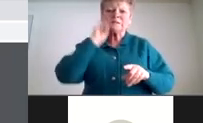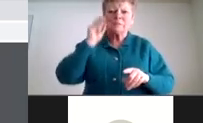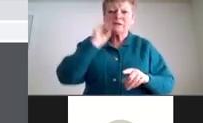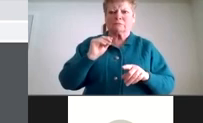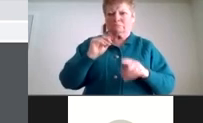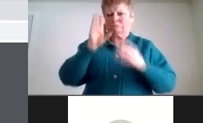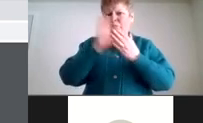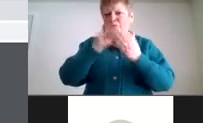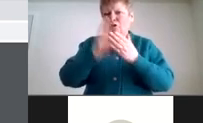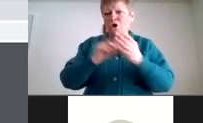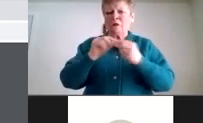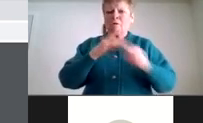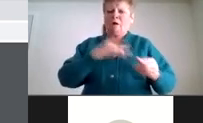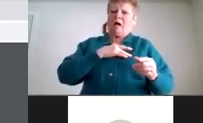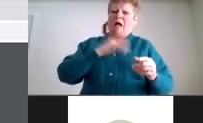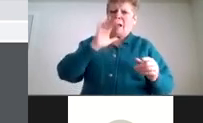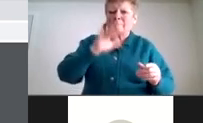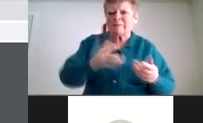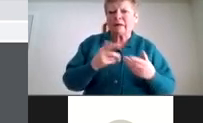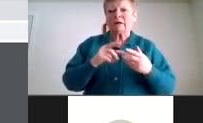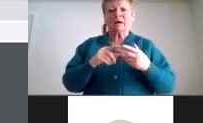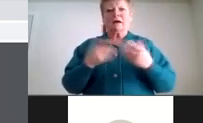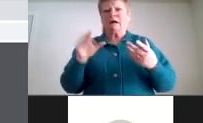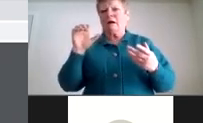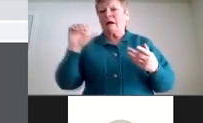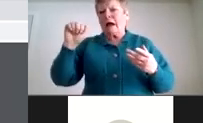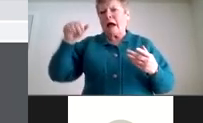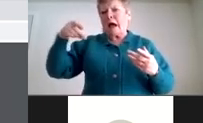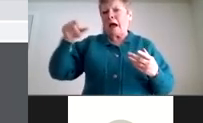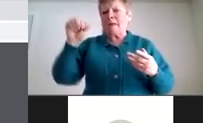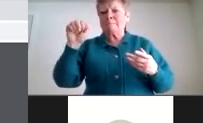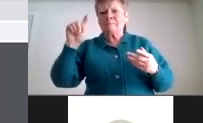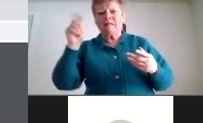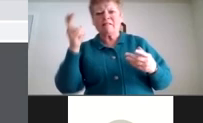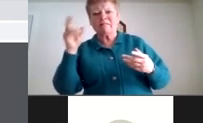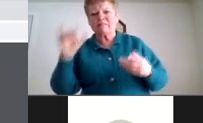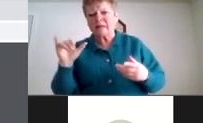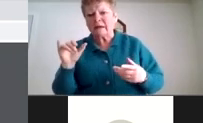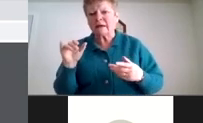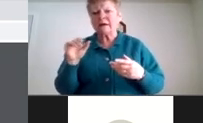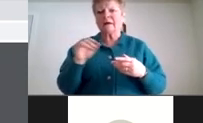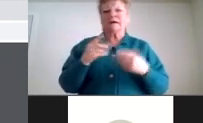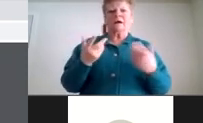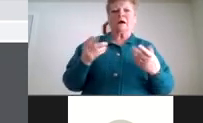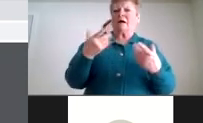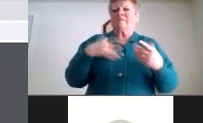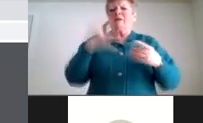about empathy, we see here that there's a great opportunity for students to engage in learning with a lesson called A Day in Your